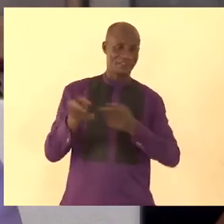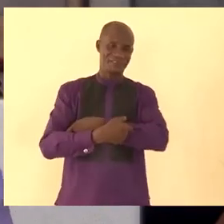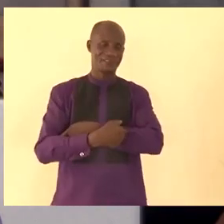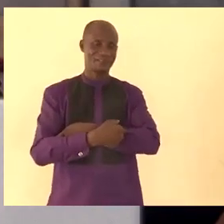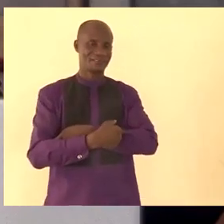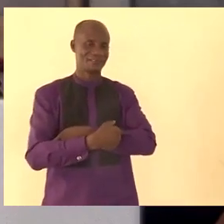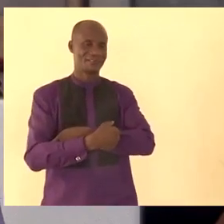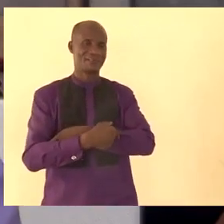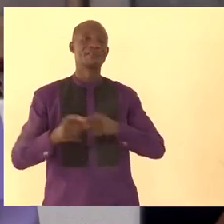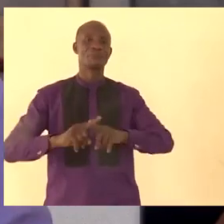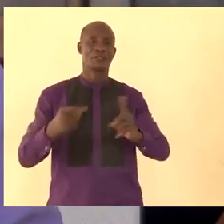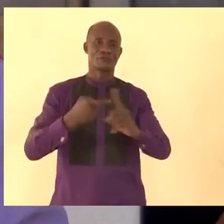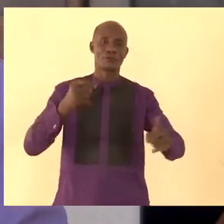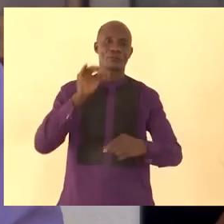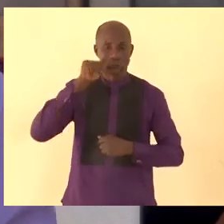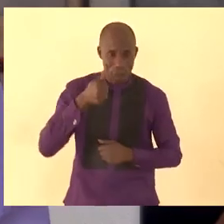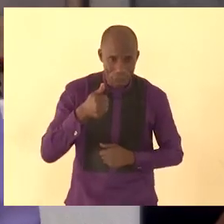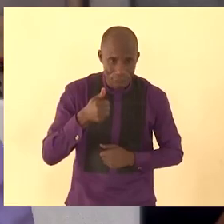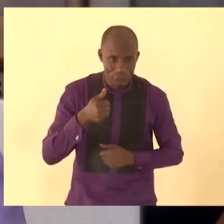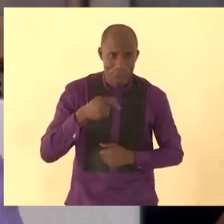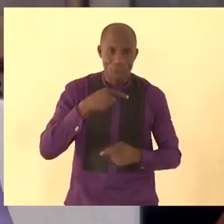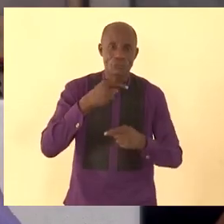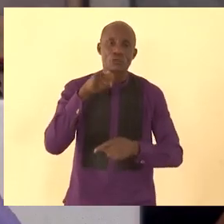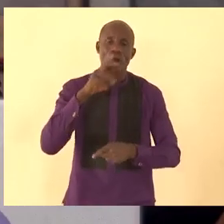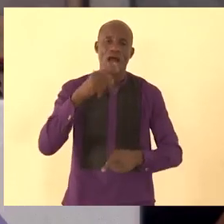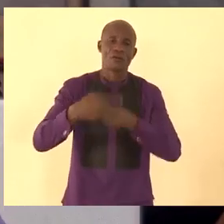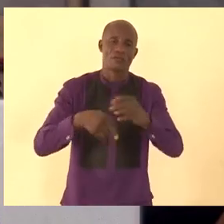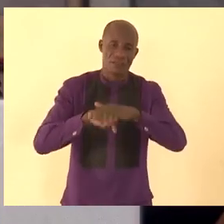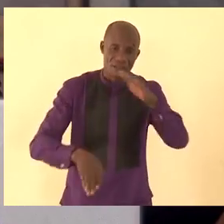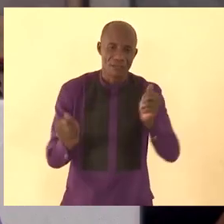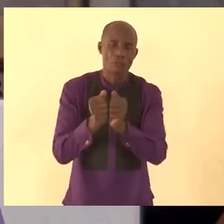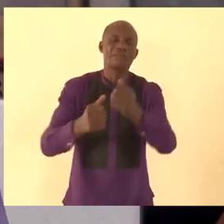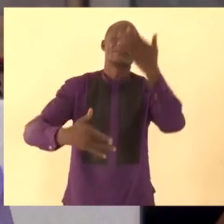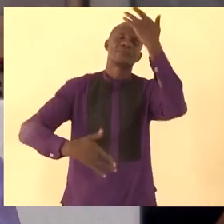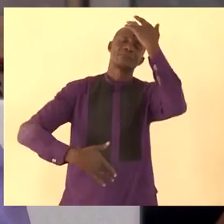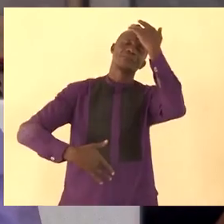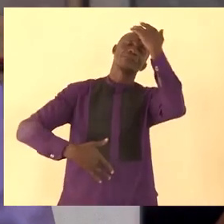today. But from tomorrow, next tomorrow, you are going down with illness.